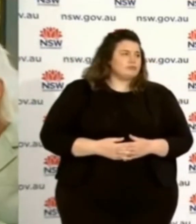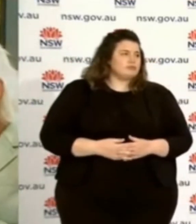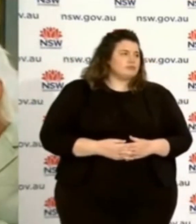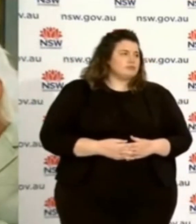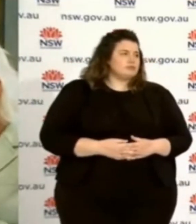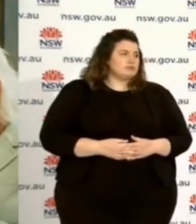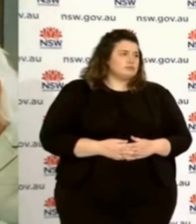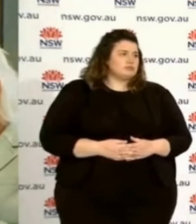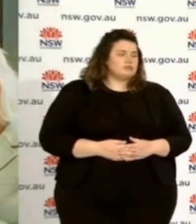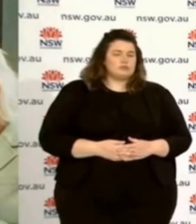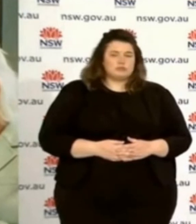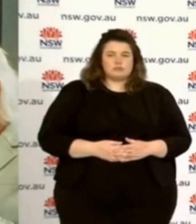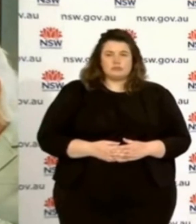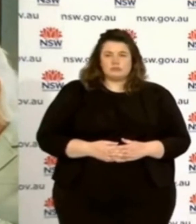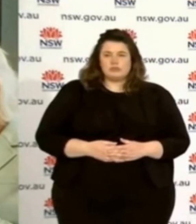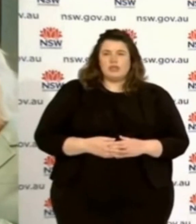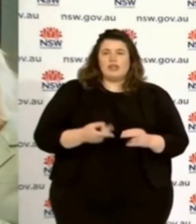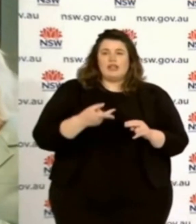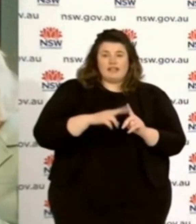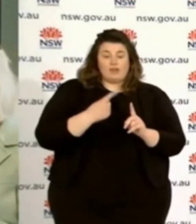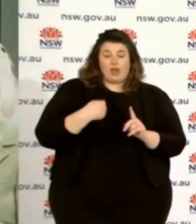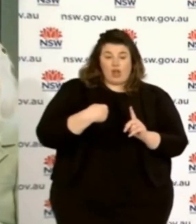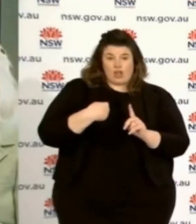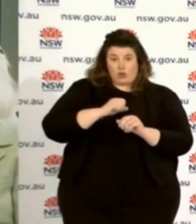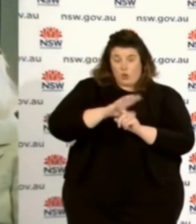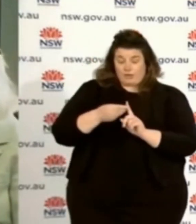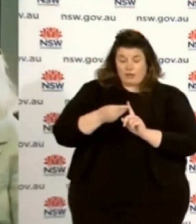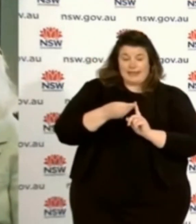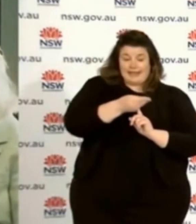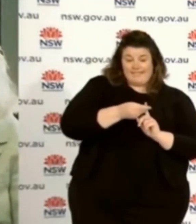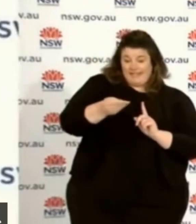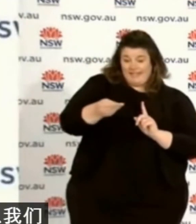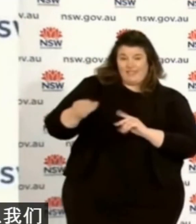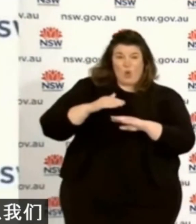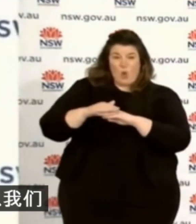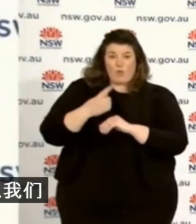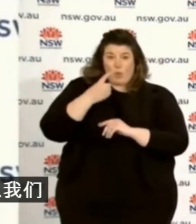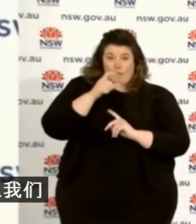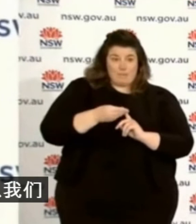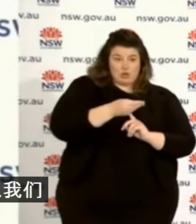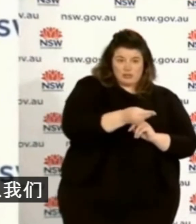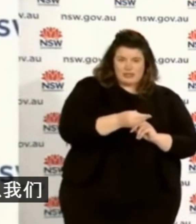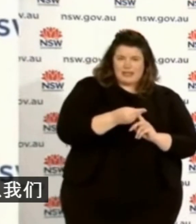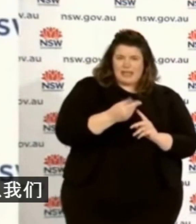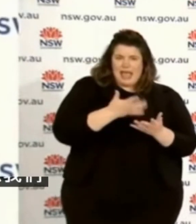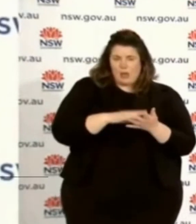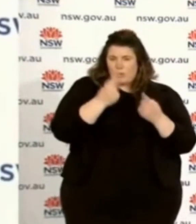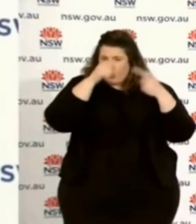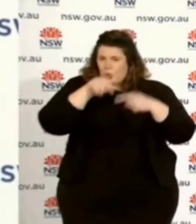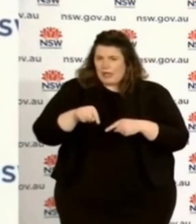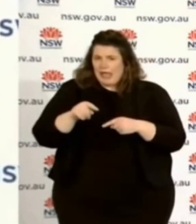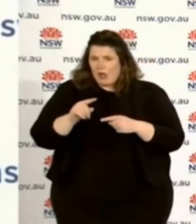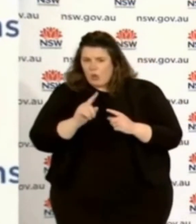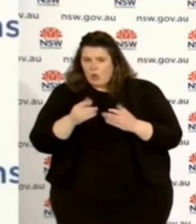above 1, will you still be comfortable with this reopening plan from mid-October? So we're doing the modelling and we continue to redo